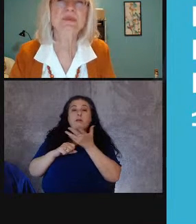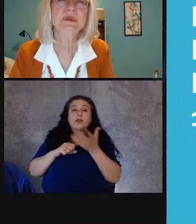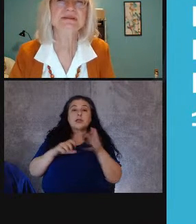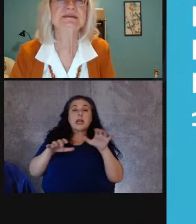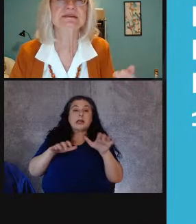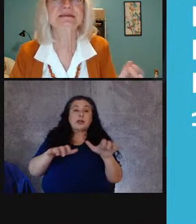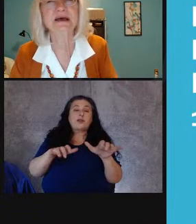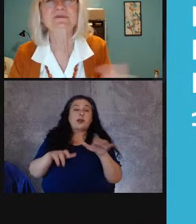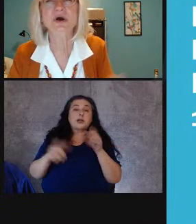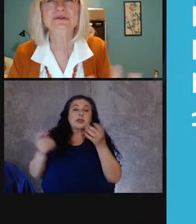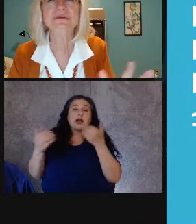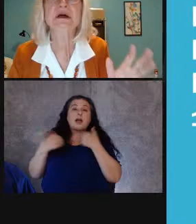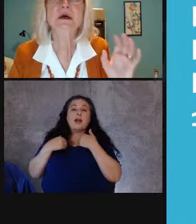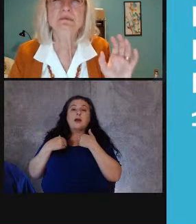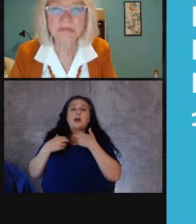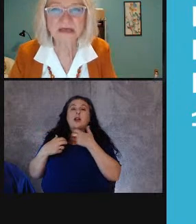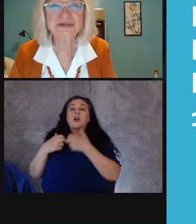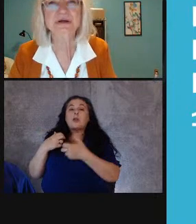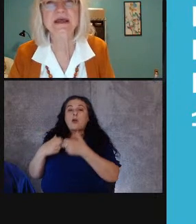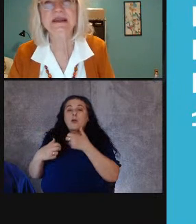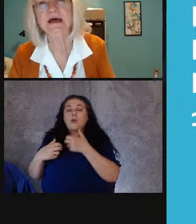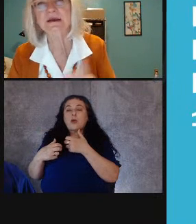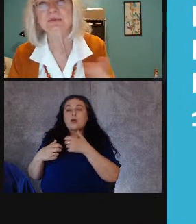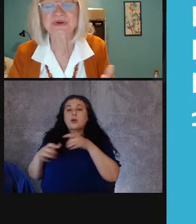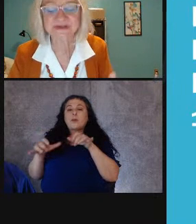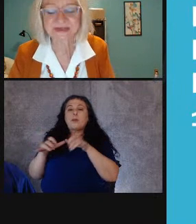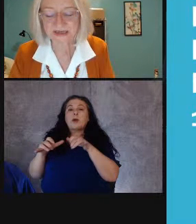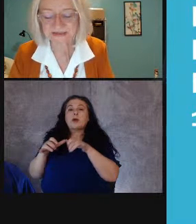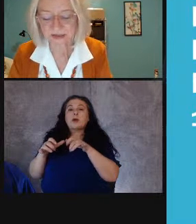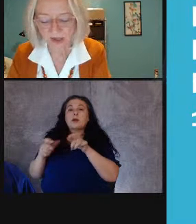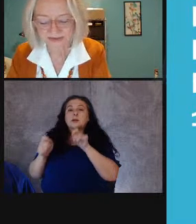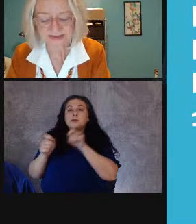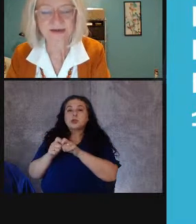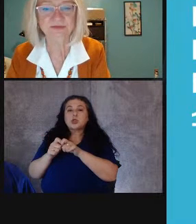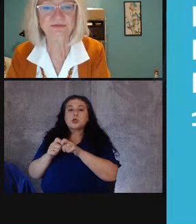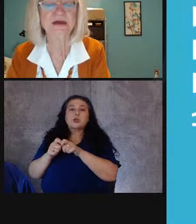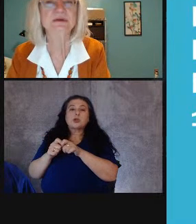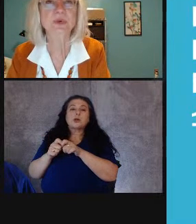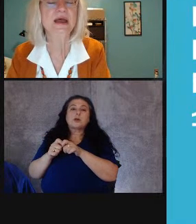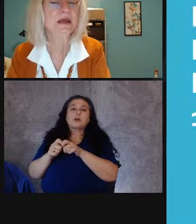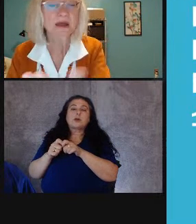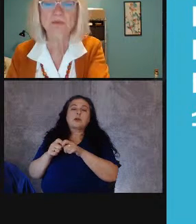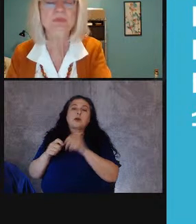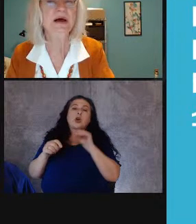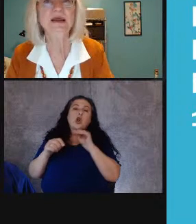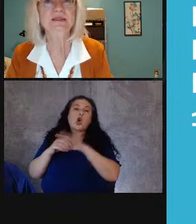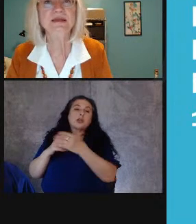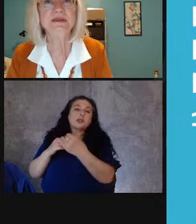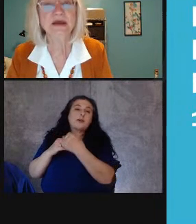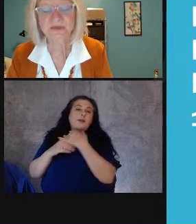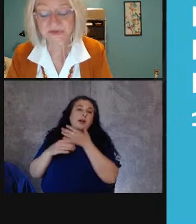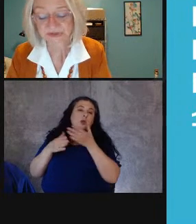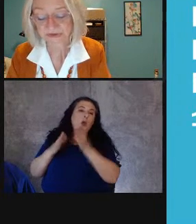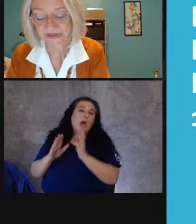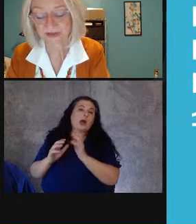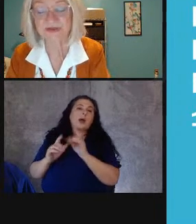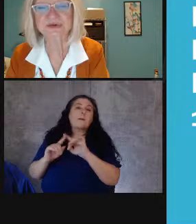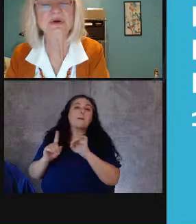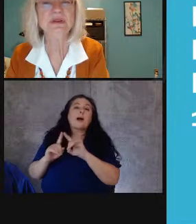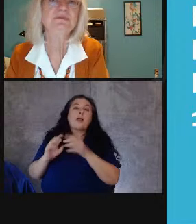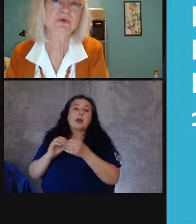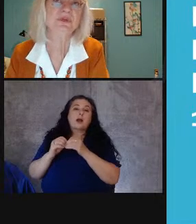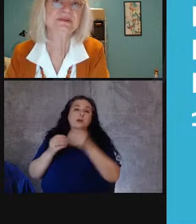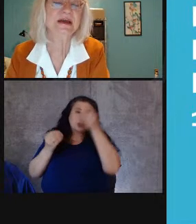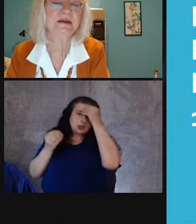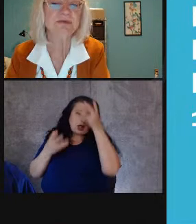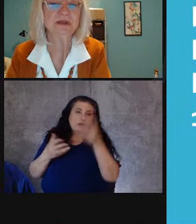The trouble is it's kind of hard to measure in any kind of precise cause and effect way. But I think the numbers do tell the